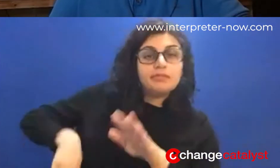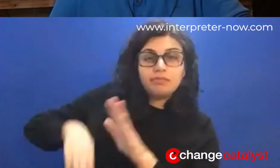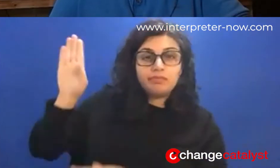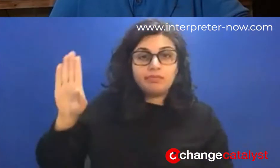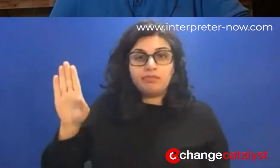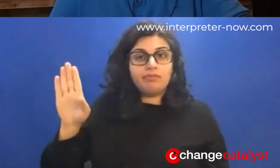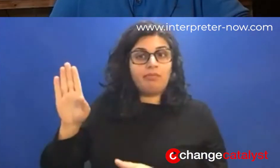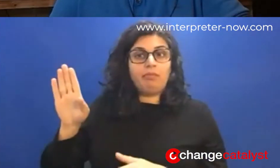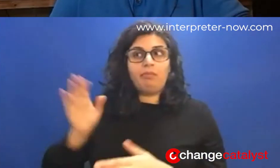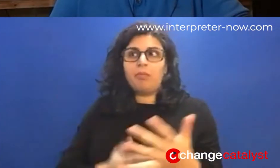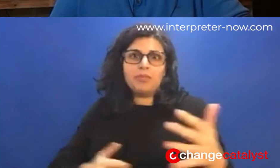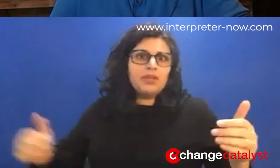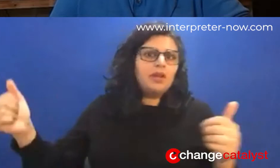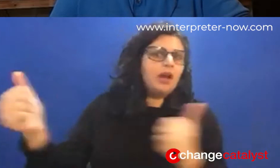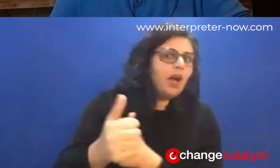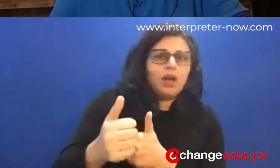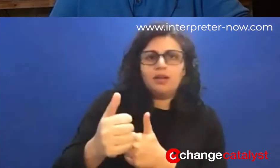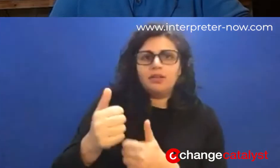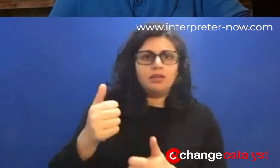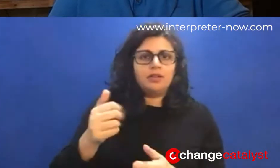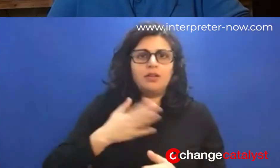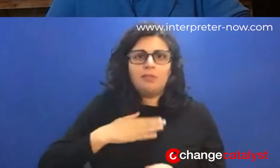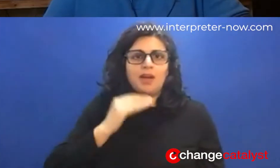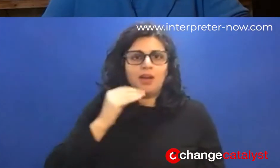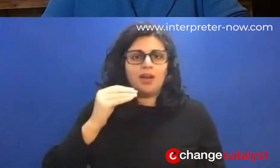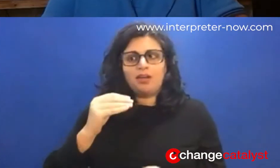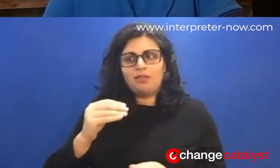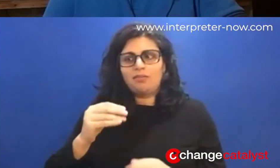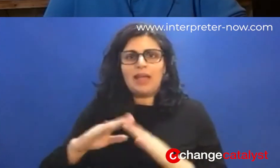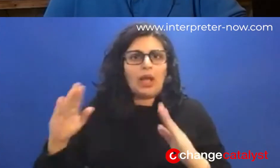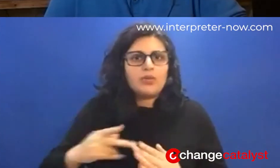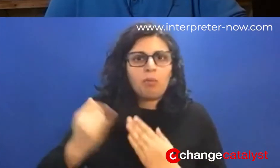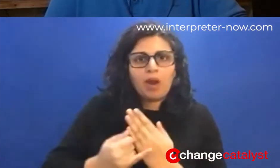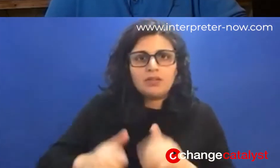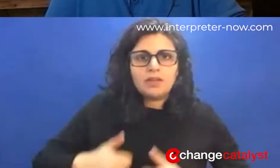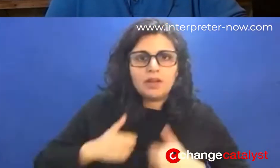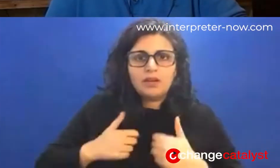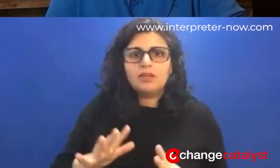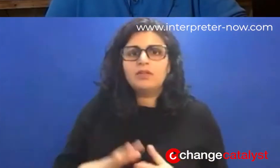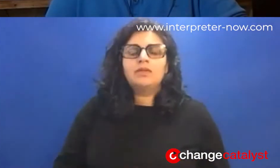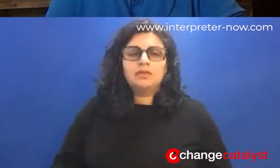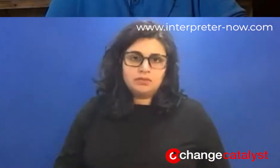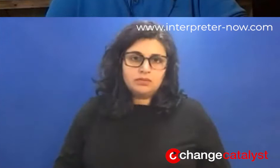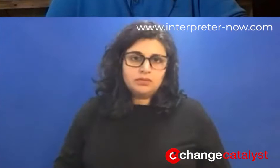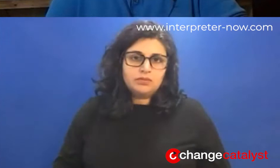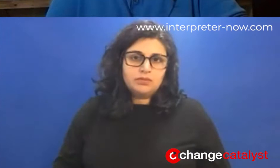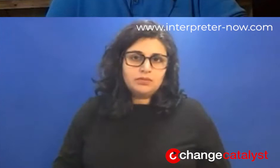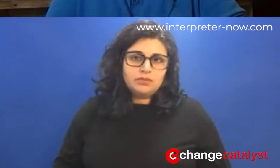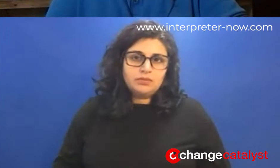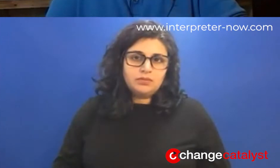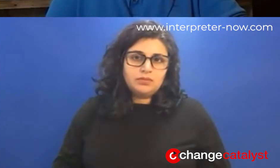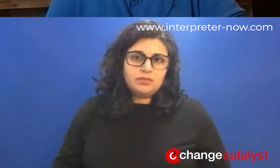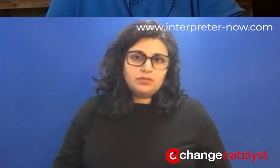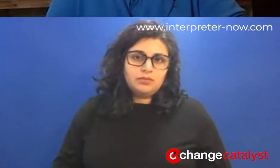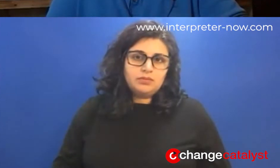than where I came from. Where I wish that it was consistent,